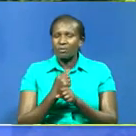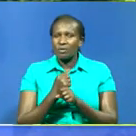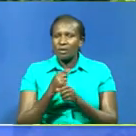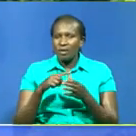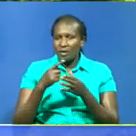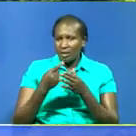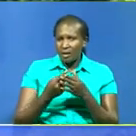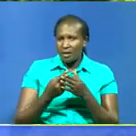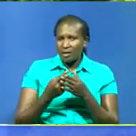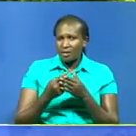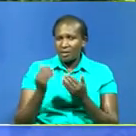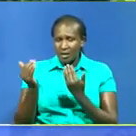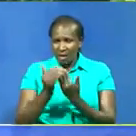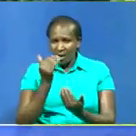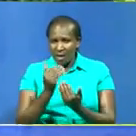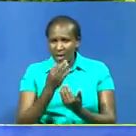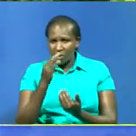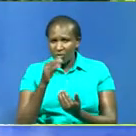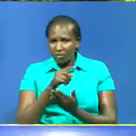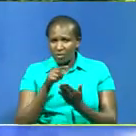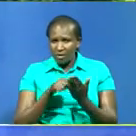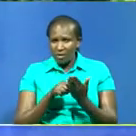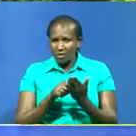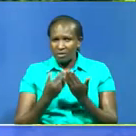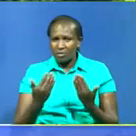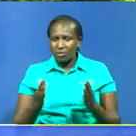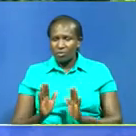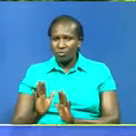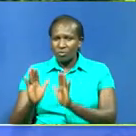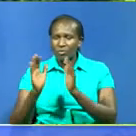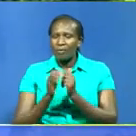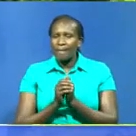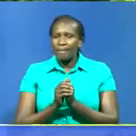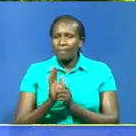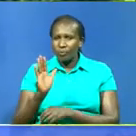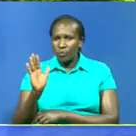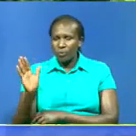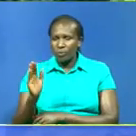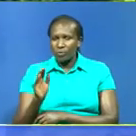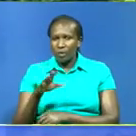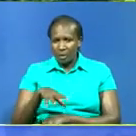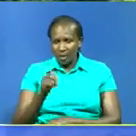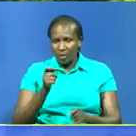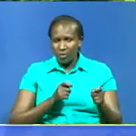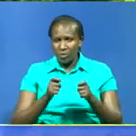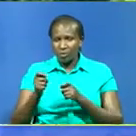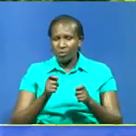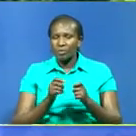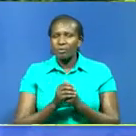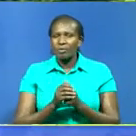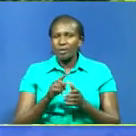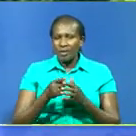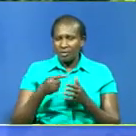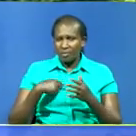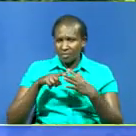Alafu, akasema, you take care of this. This belongs to you, have dominion, subdue it, take control. I started